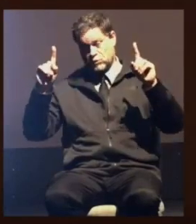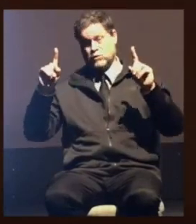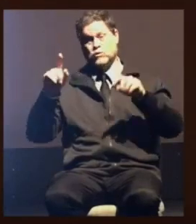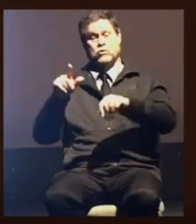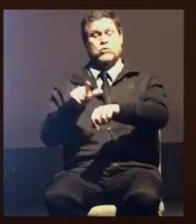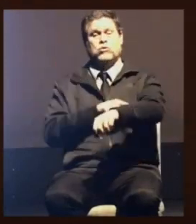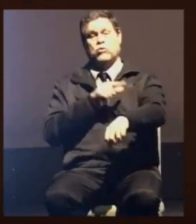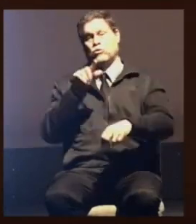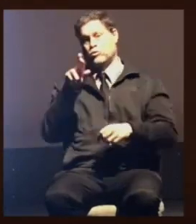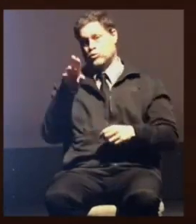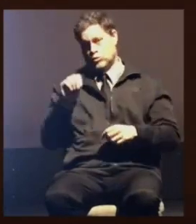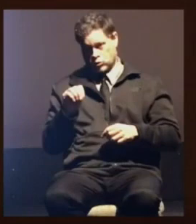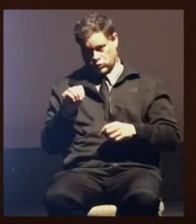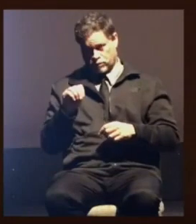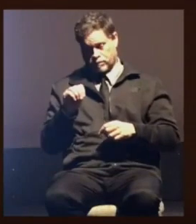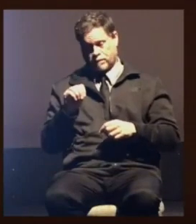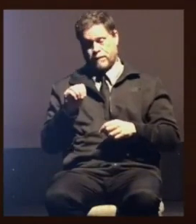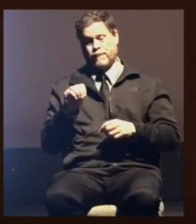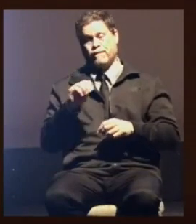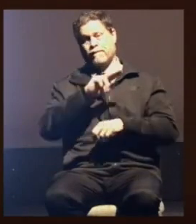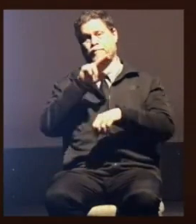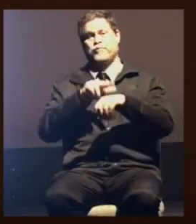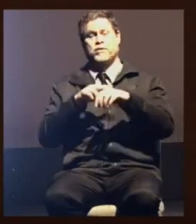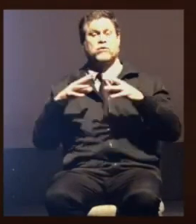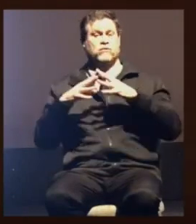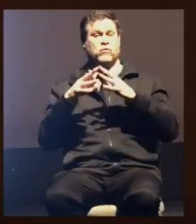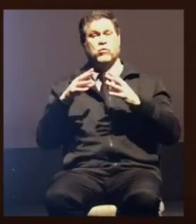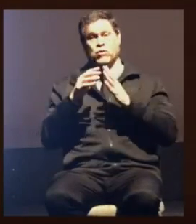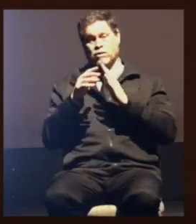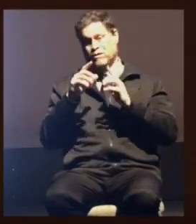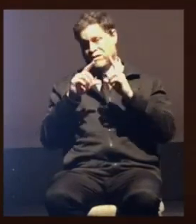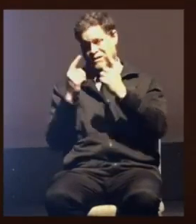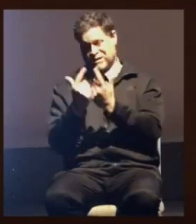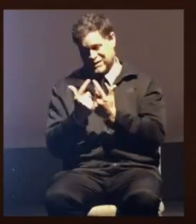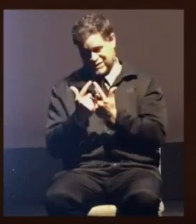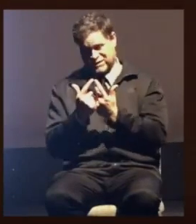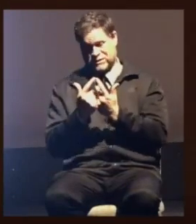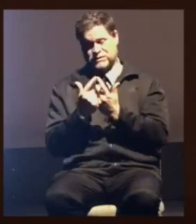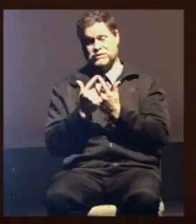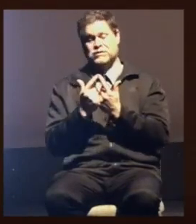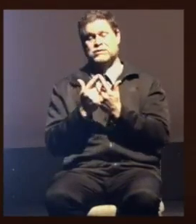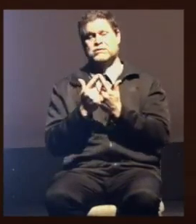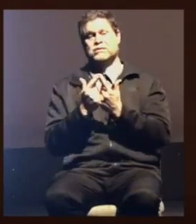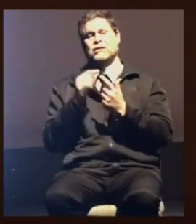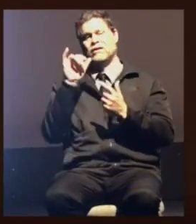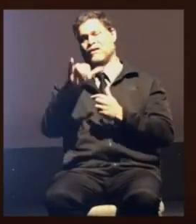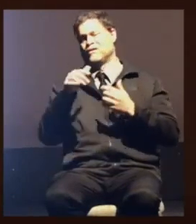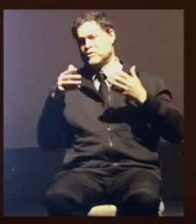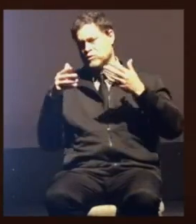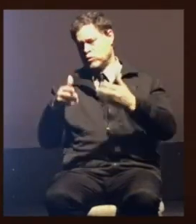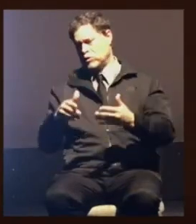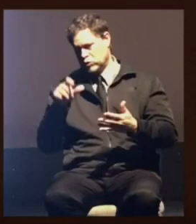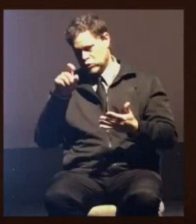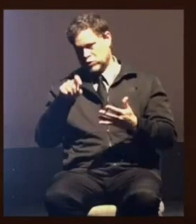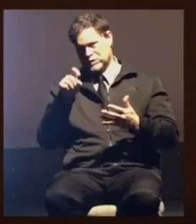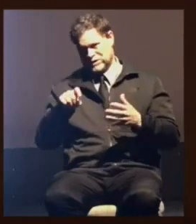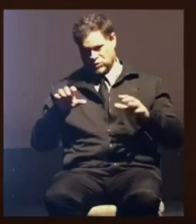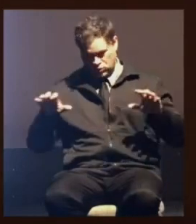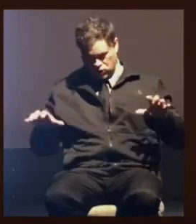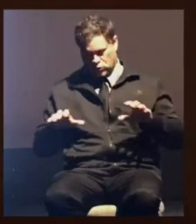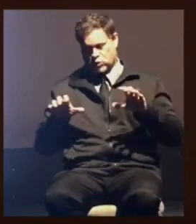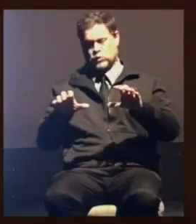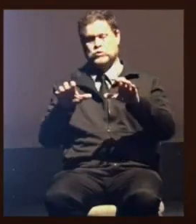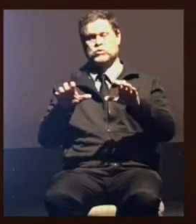long-term in the National Football League, that's the way you need to go about doing